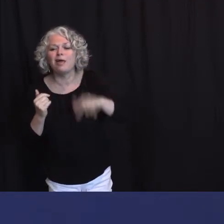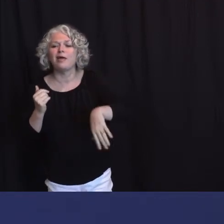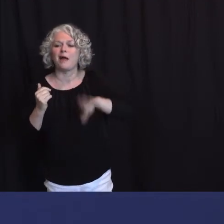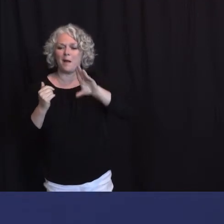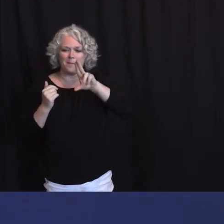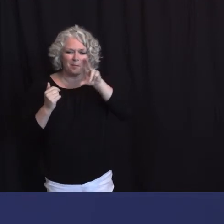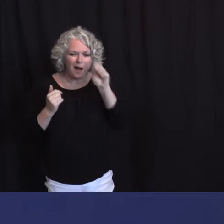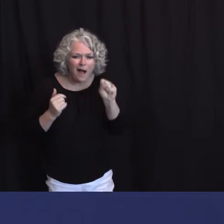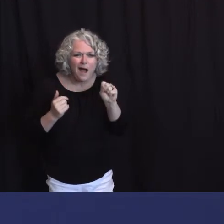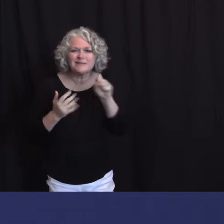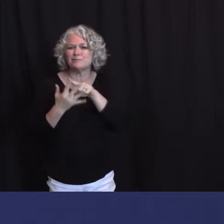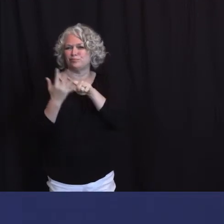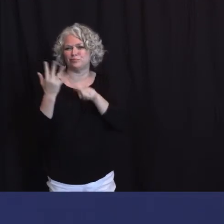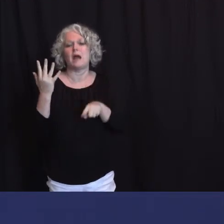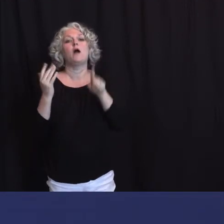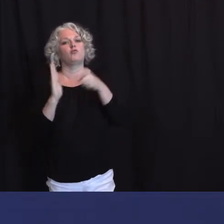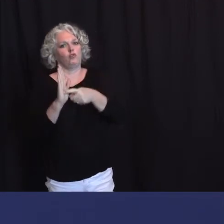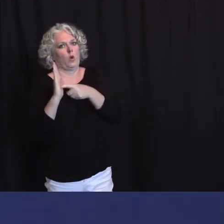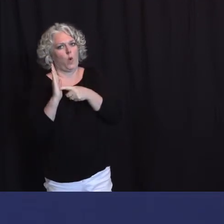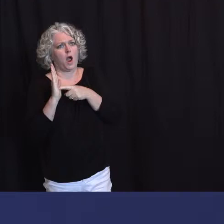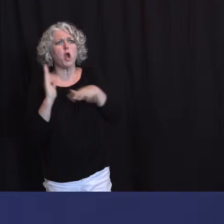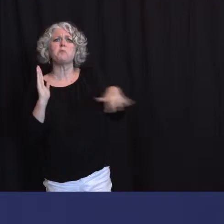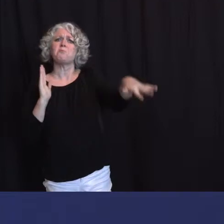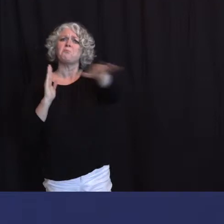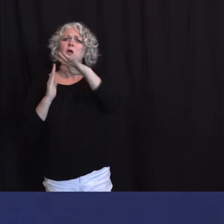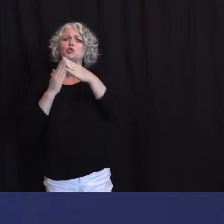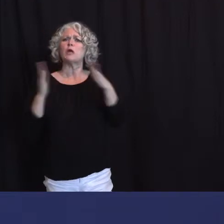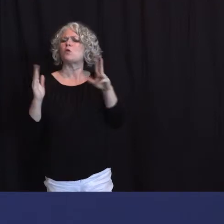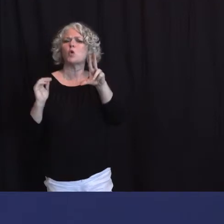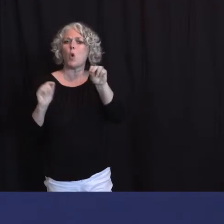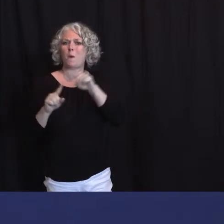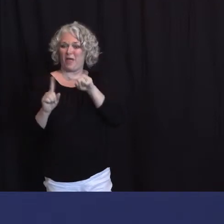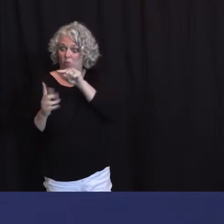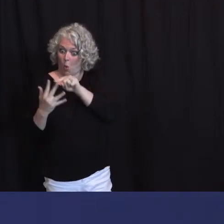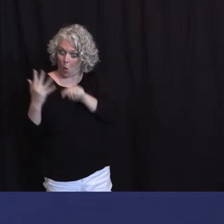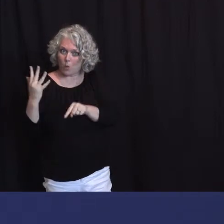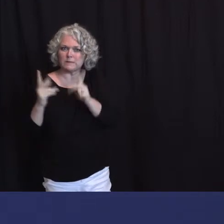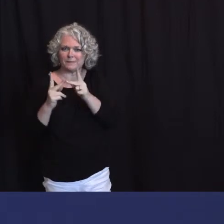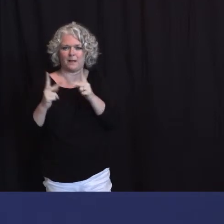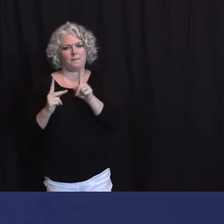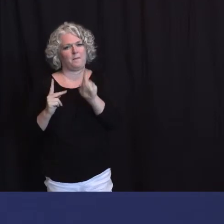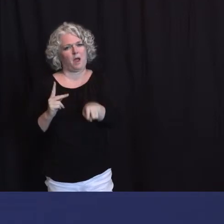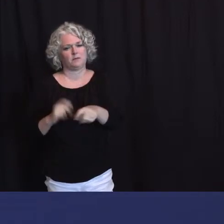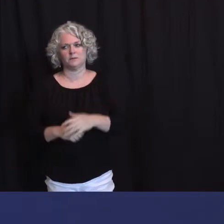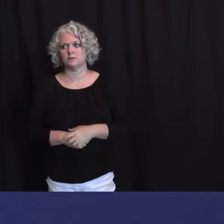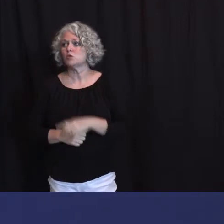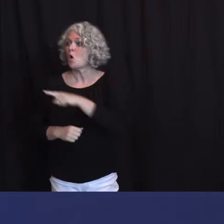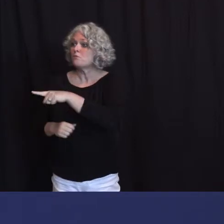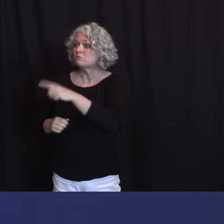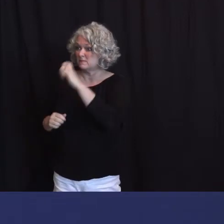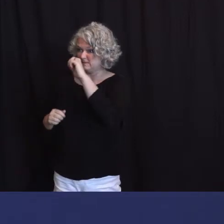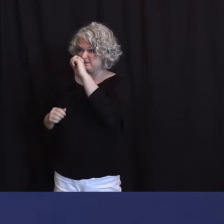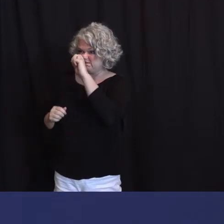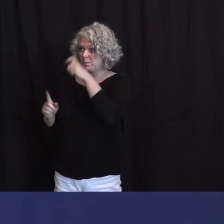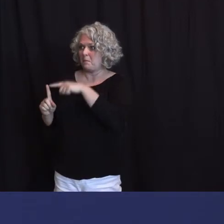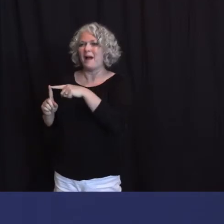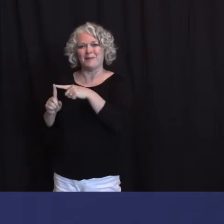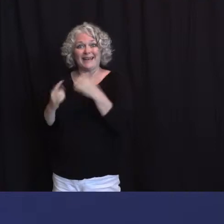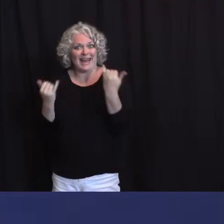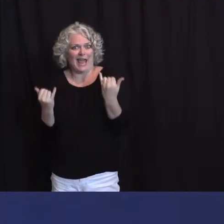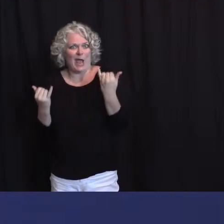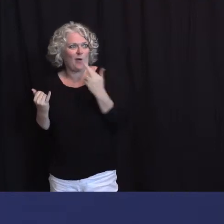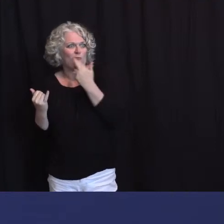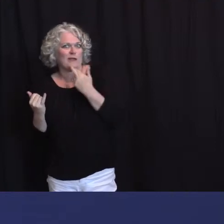that, that does not exist. The biggest drumbeat that you've had over the past 15 months really have been in restaurants,